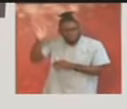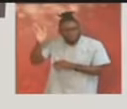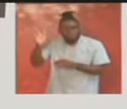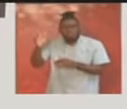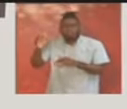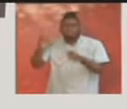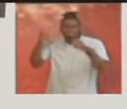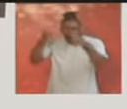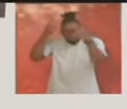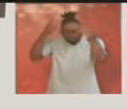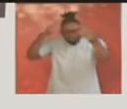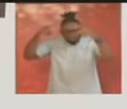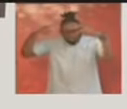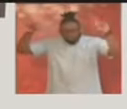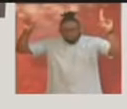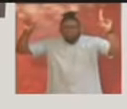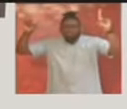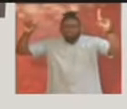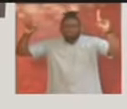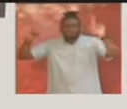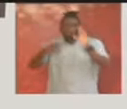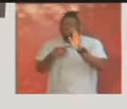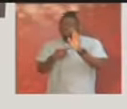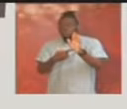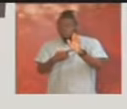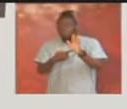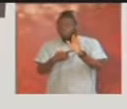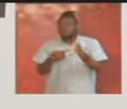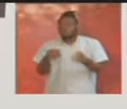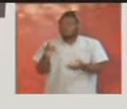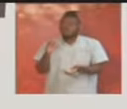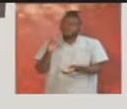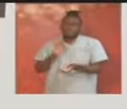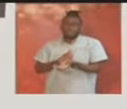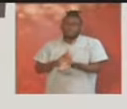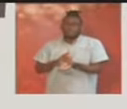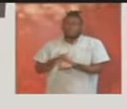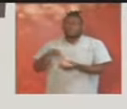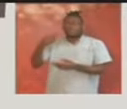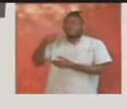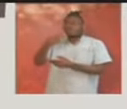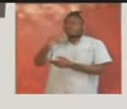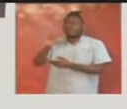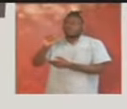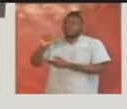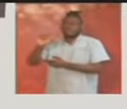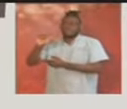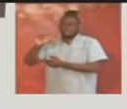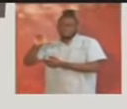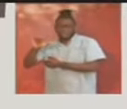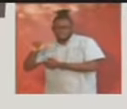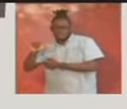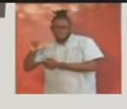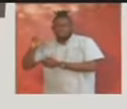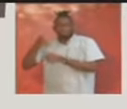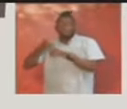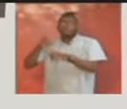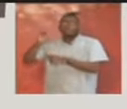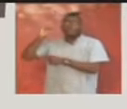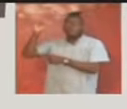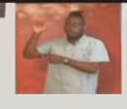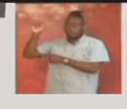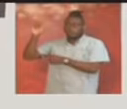presentation from Dr. Hoyt. As the County Medical Officer of Health for Tobago, she's well poised to give the